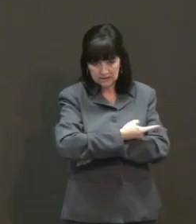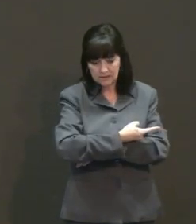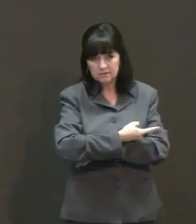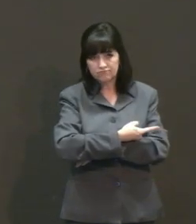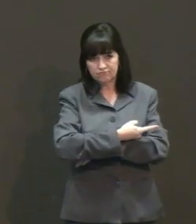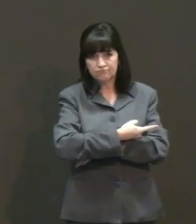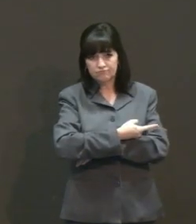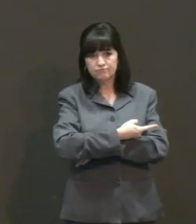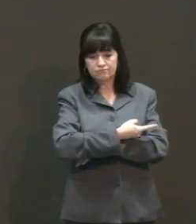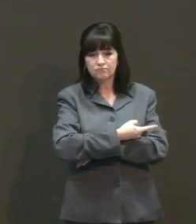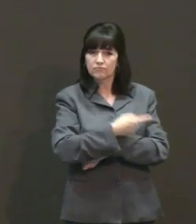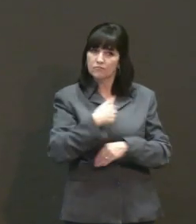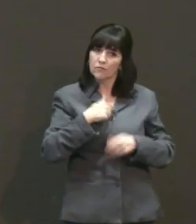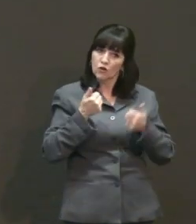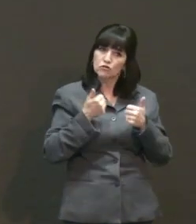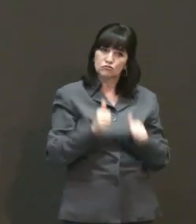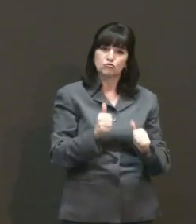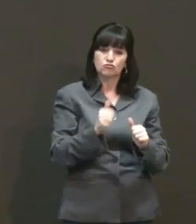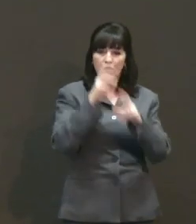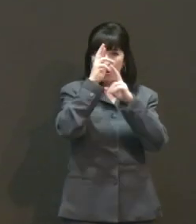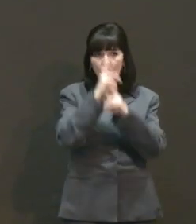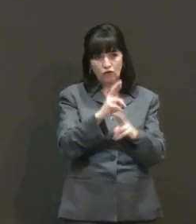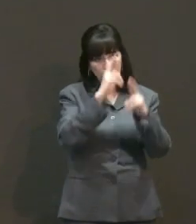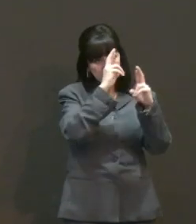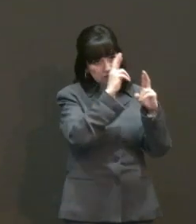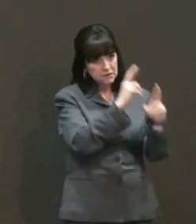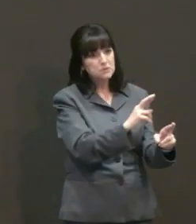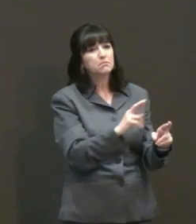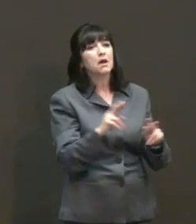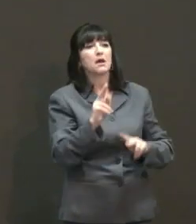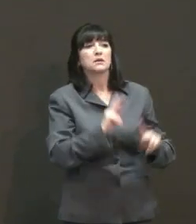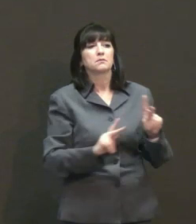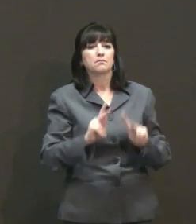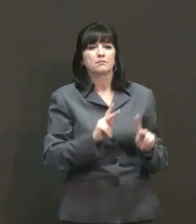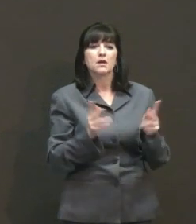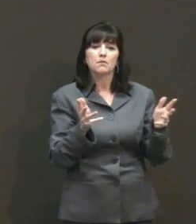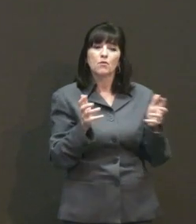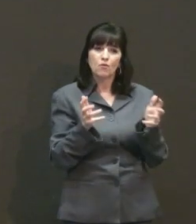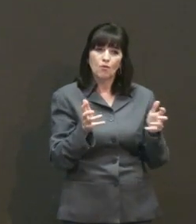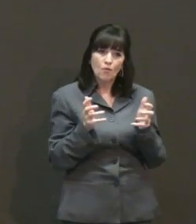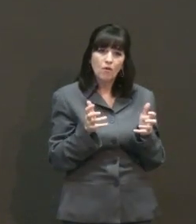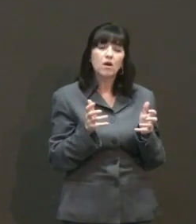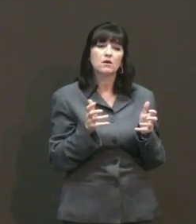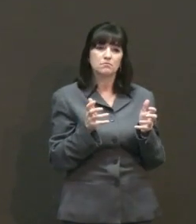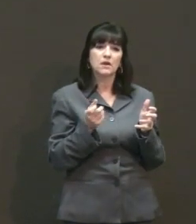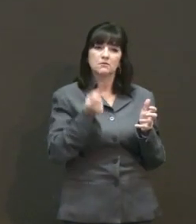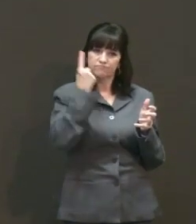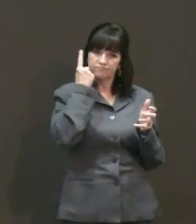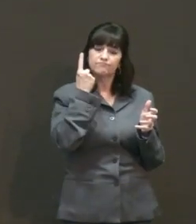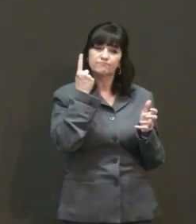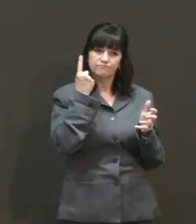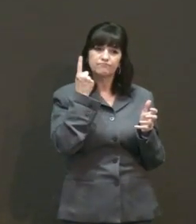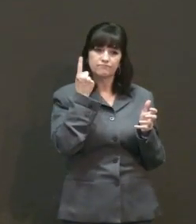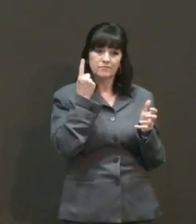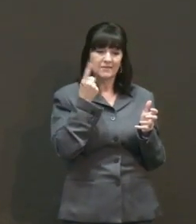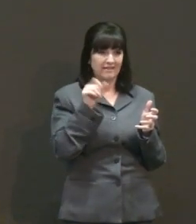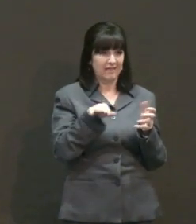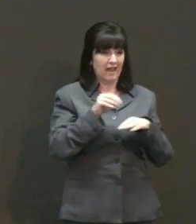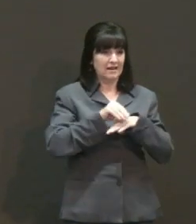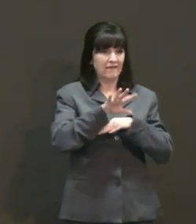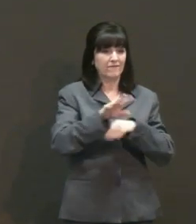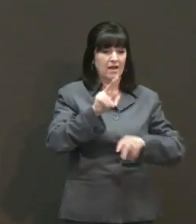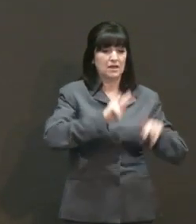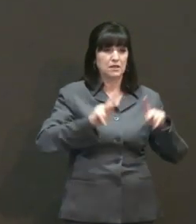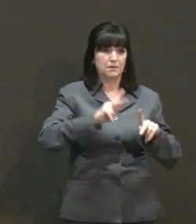direct, respectful, but serious about the enforcement of that. It particularly affects communities near the border